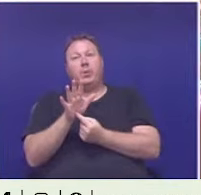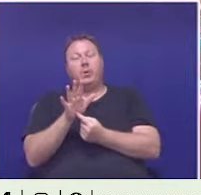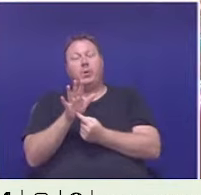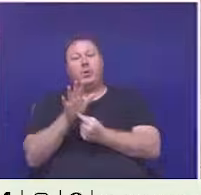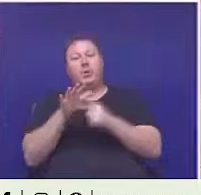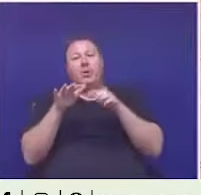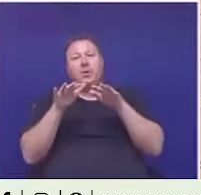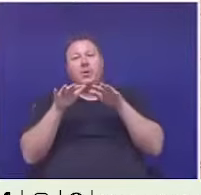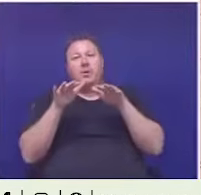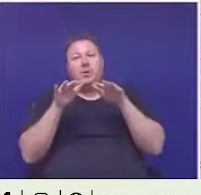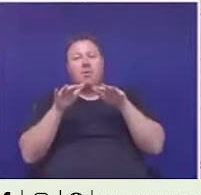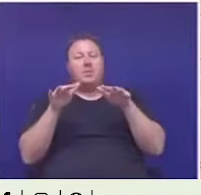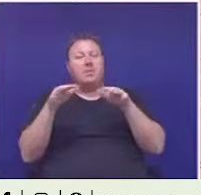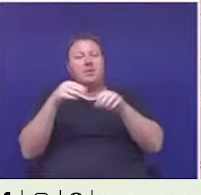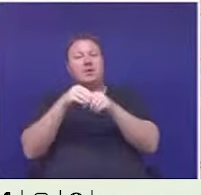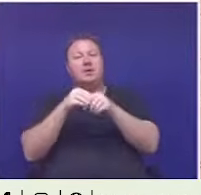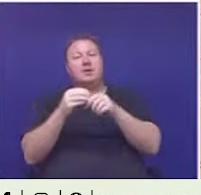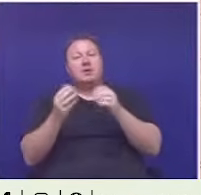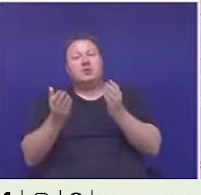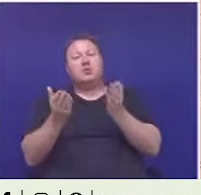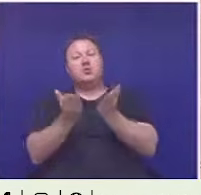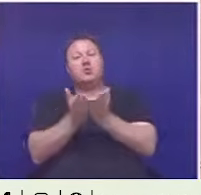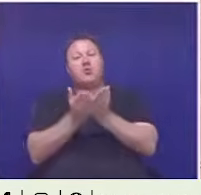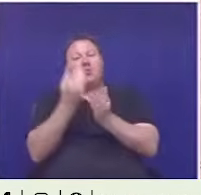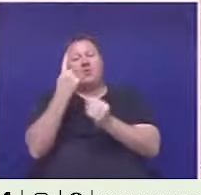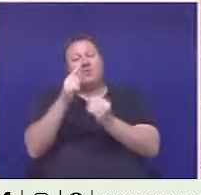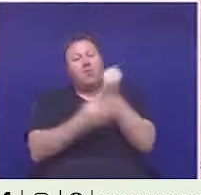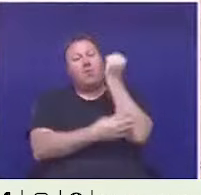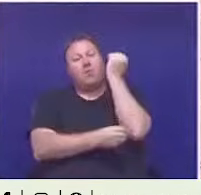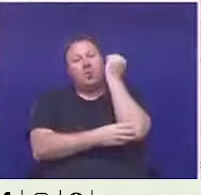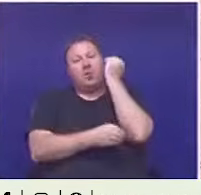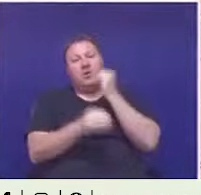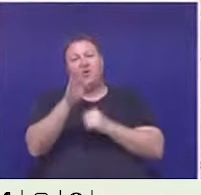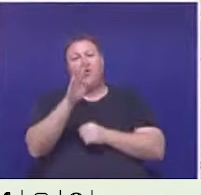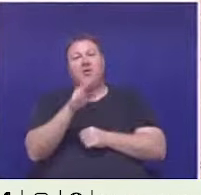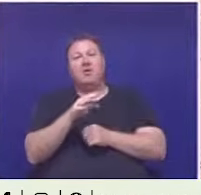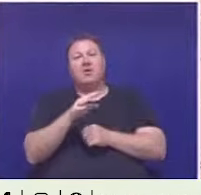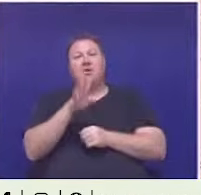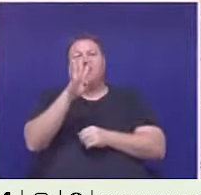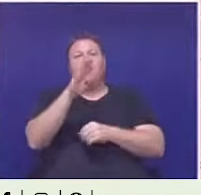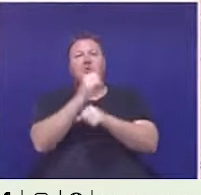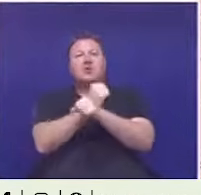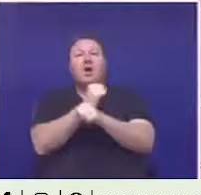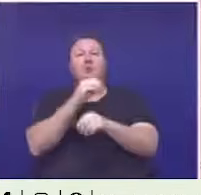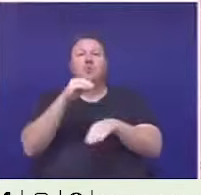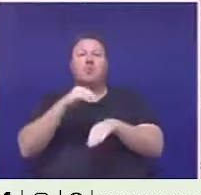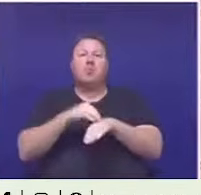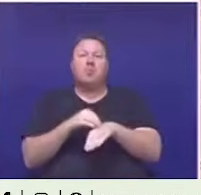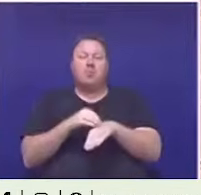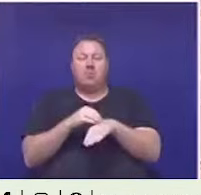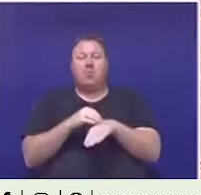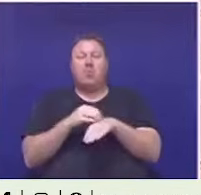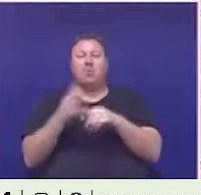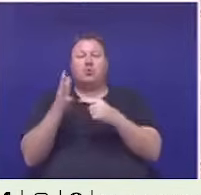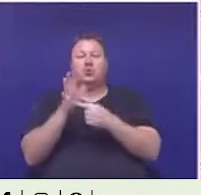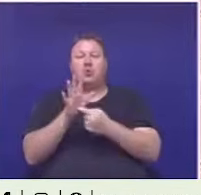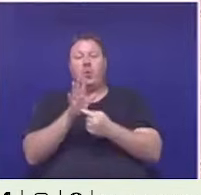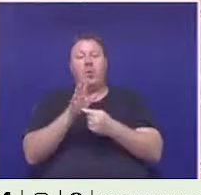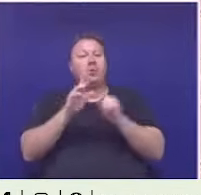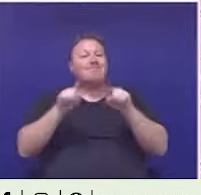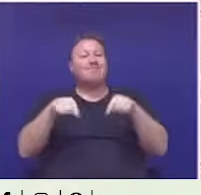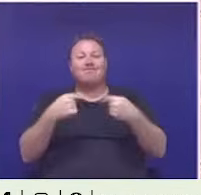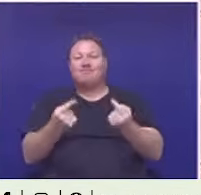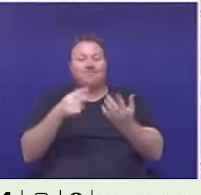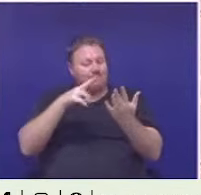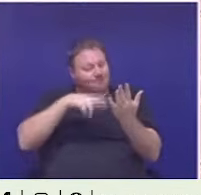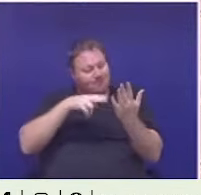is the poorest schools, are 4 times more likely to be unable to read a single word